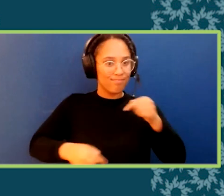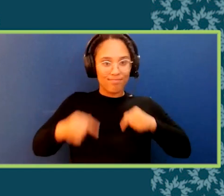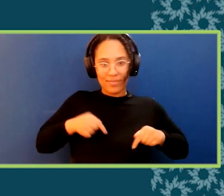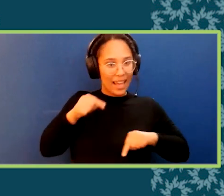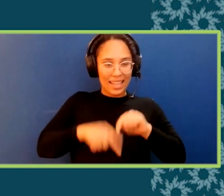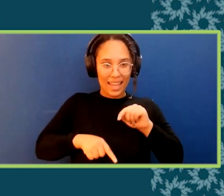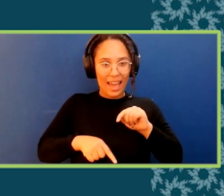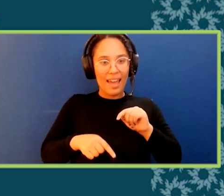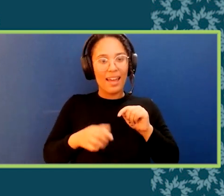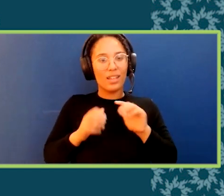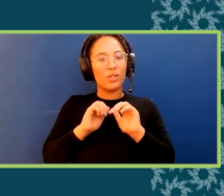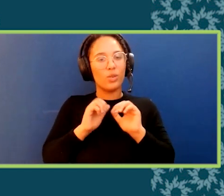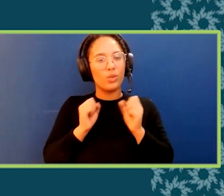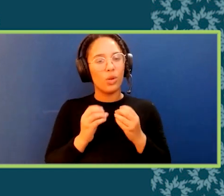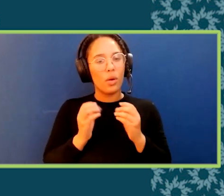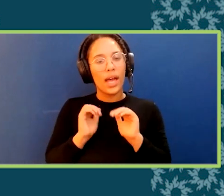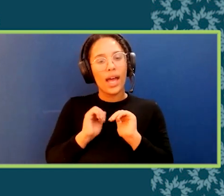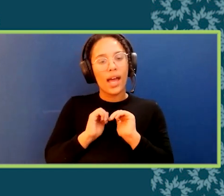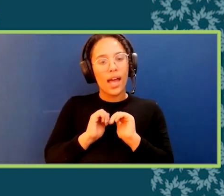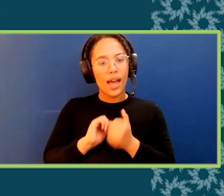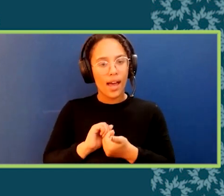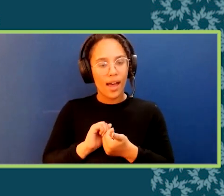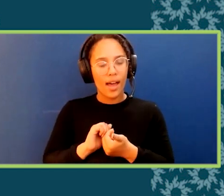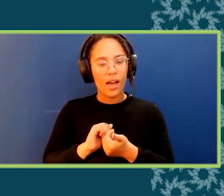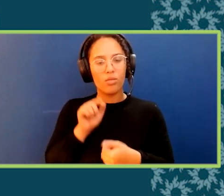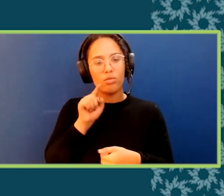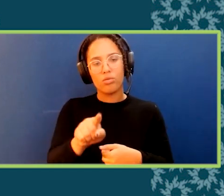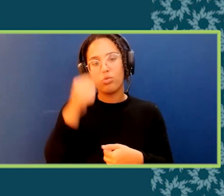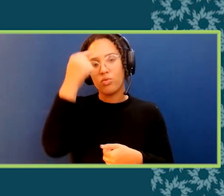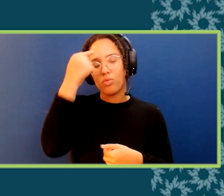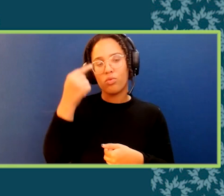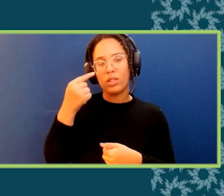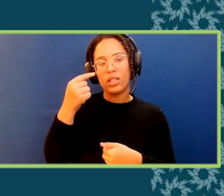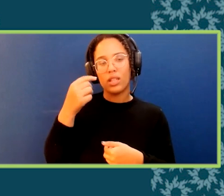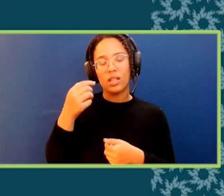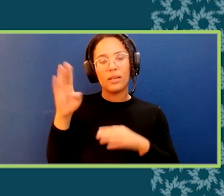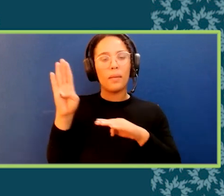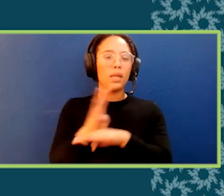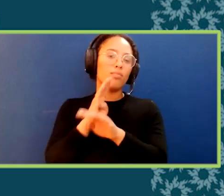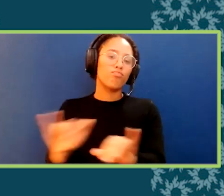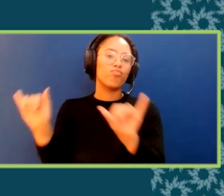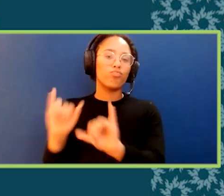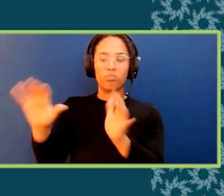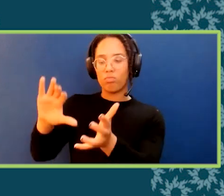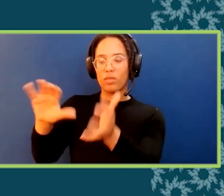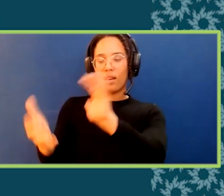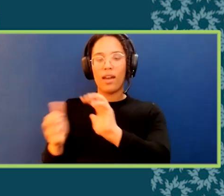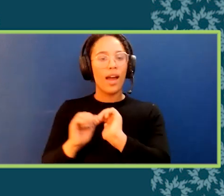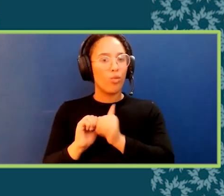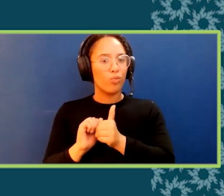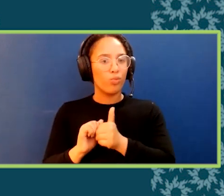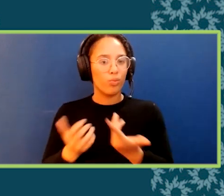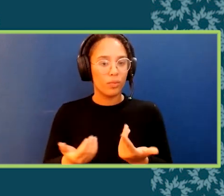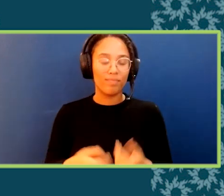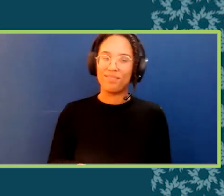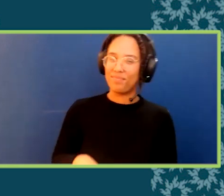reimagine business differently or disrupt business as usual in that space? Yeah, thank you. So this is